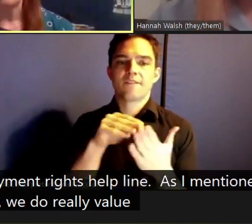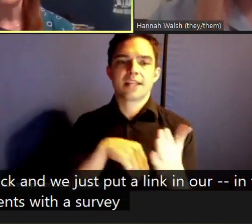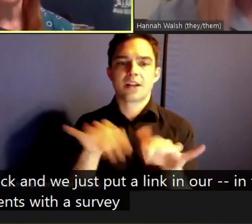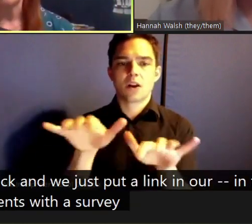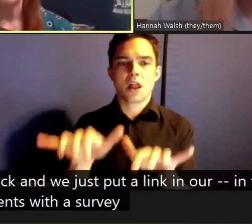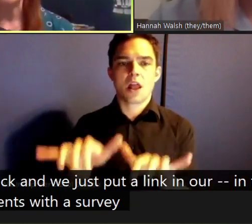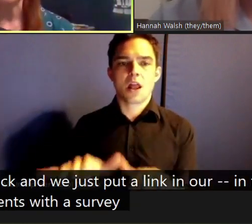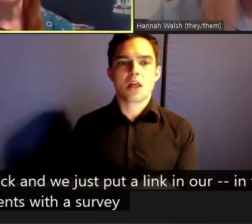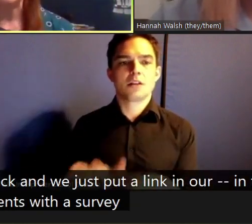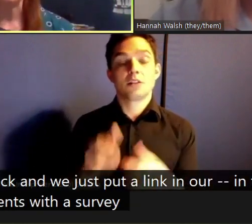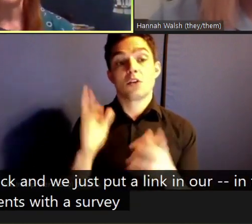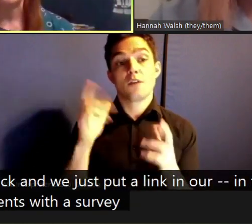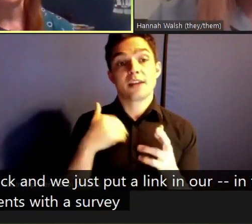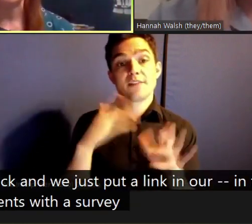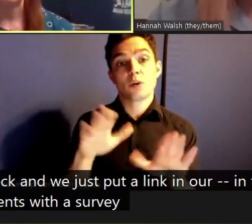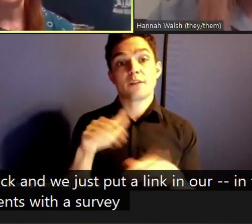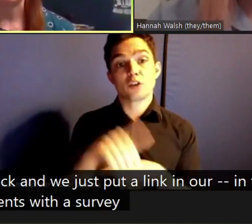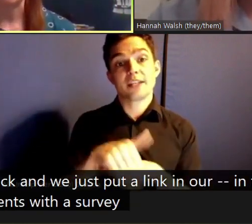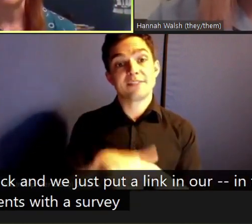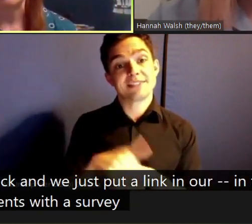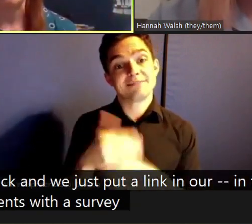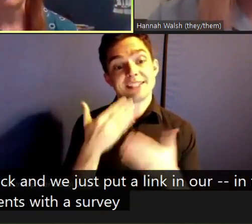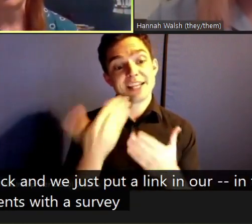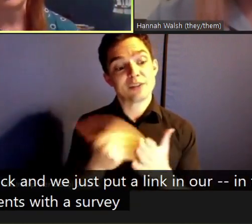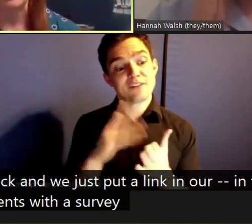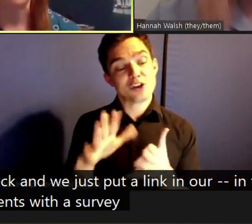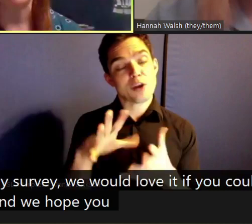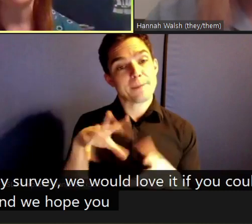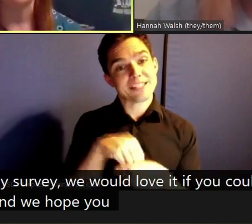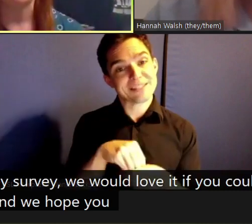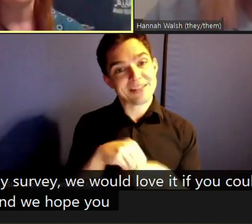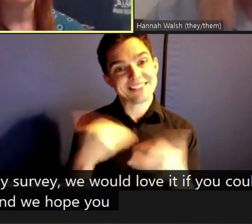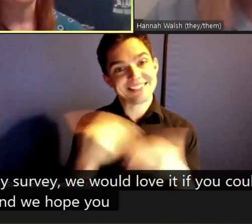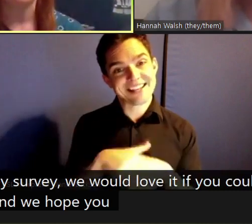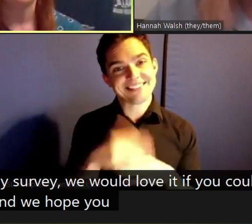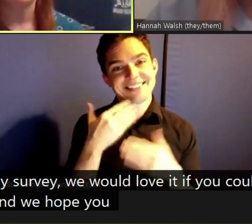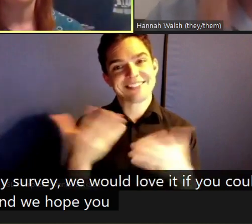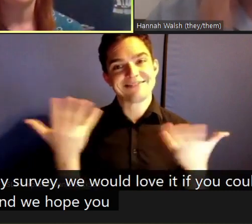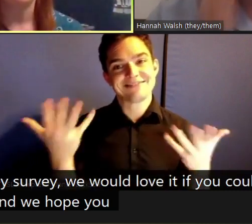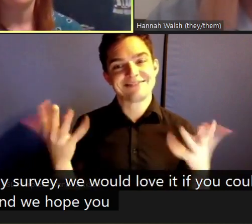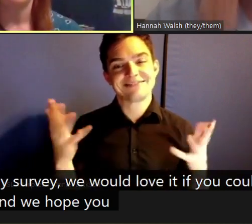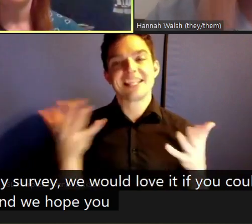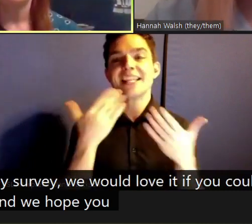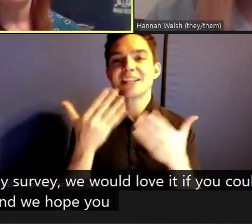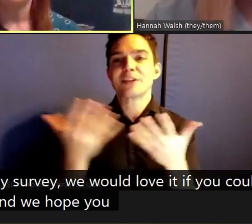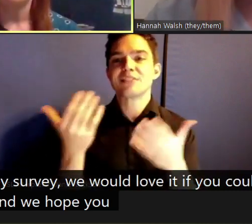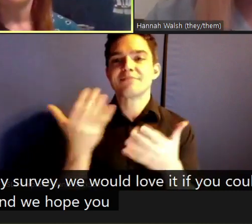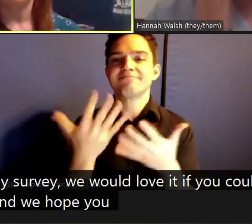hope you have a wonderful evening, and thanks again for your participation tonight. Thanks so much, everyone.